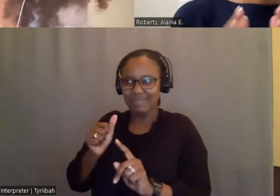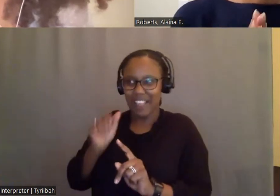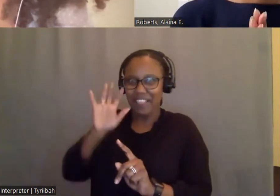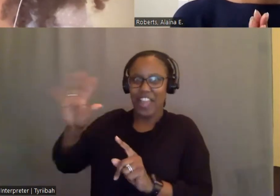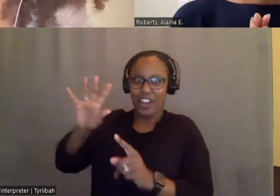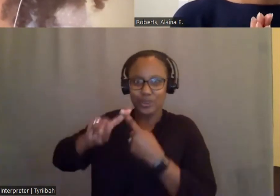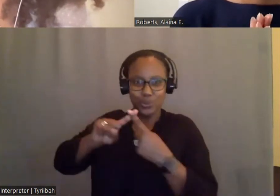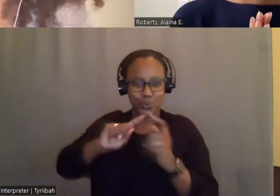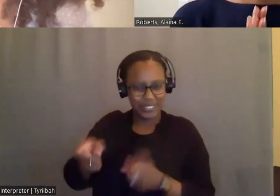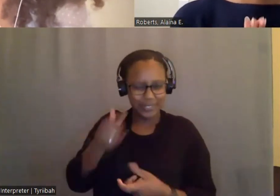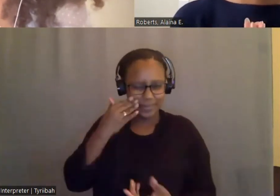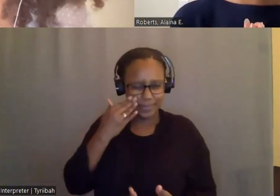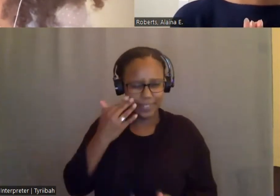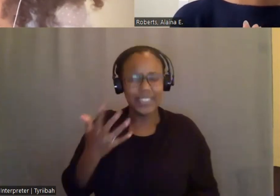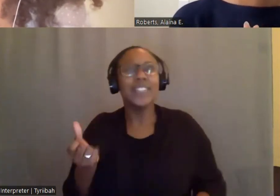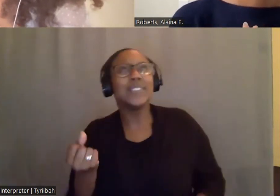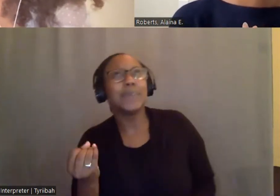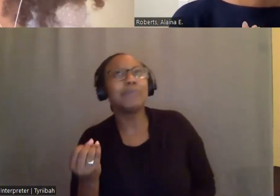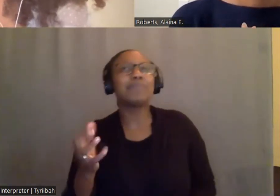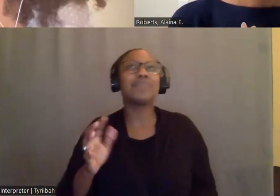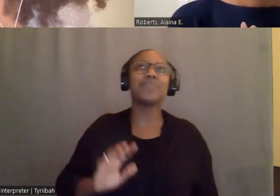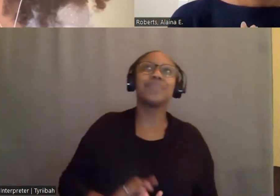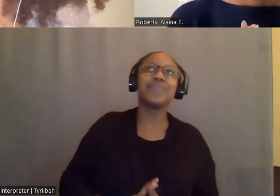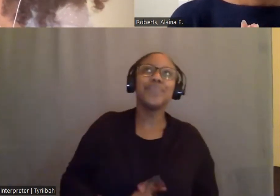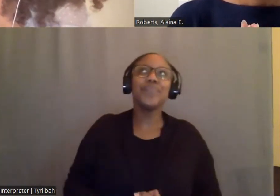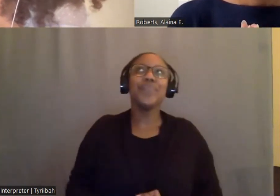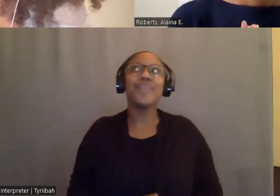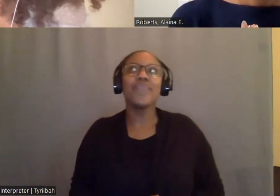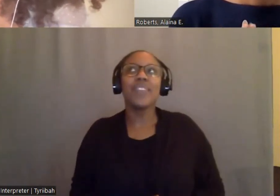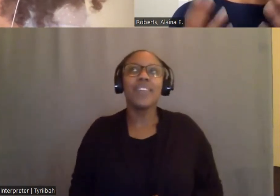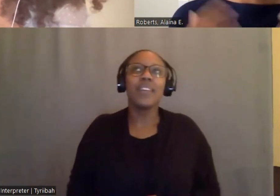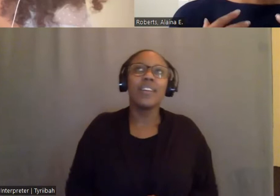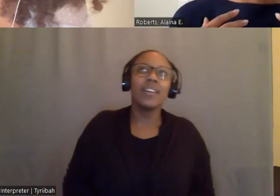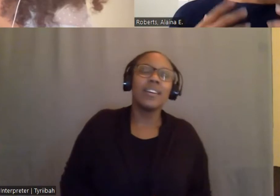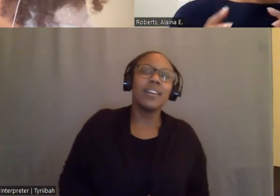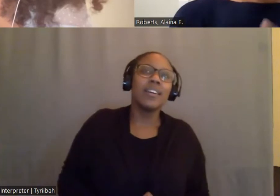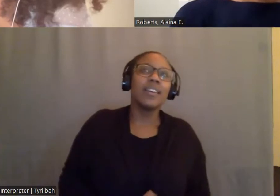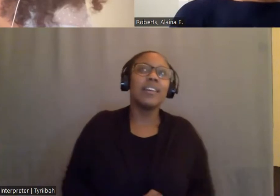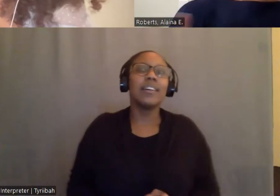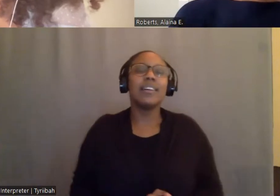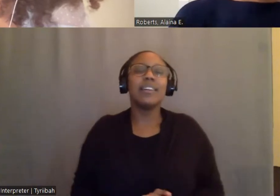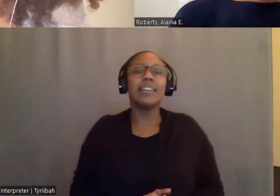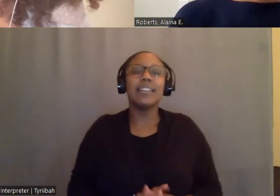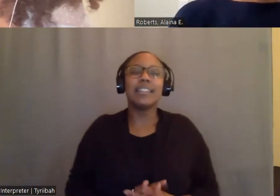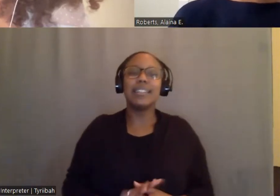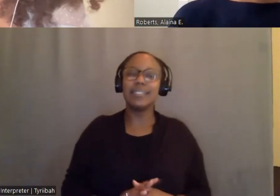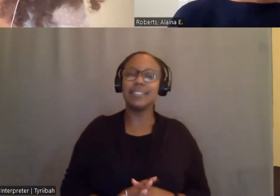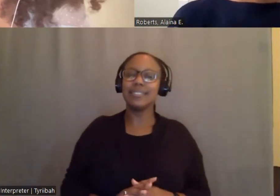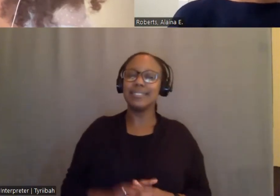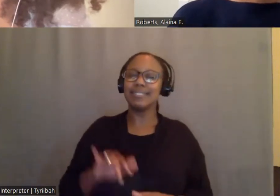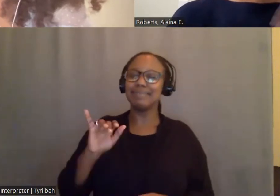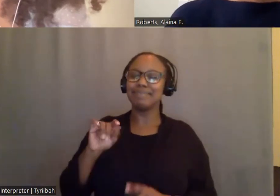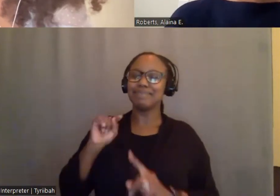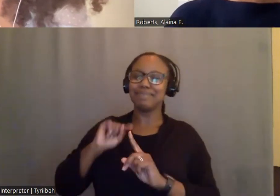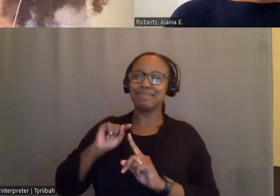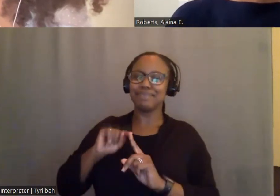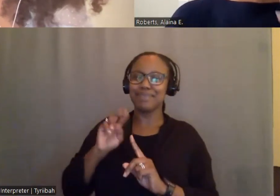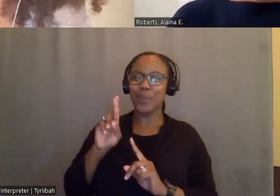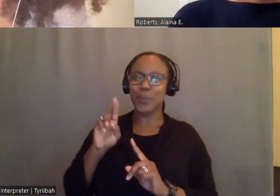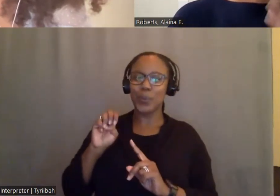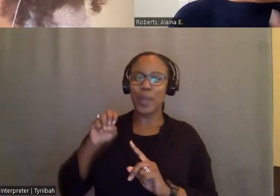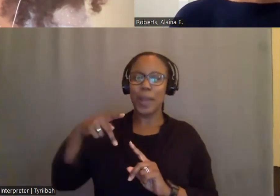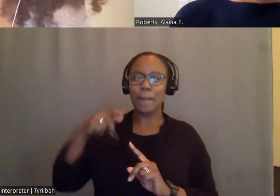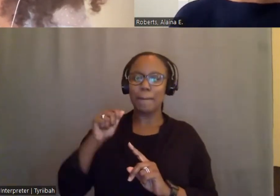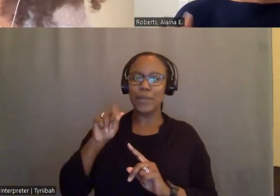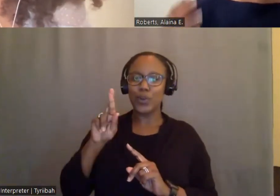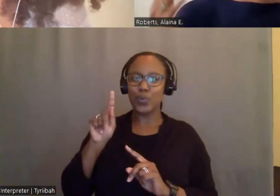that, for me, makes it, I think, clearly reparations in the sense that these white Americans think that